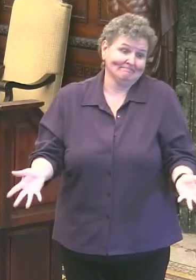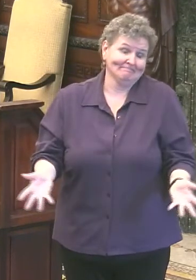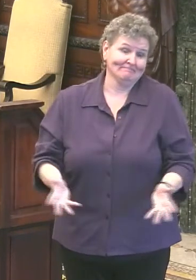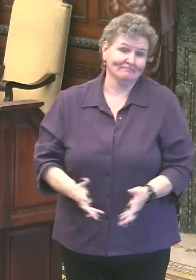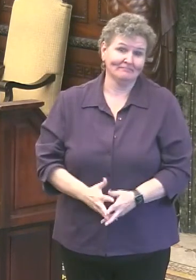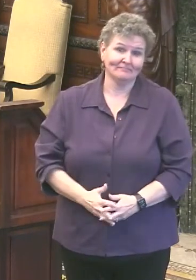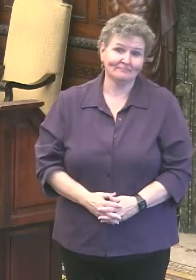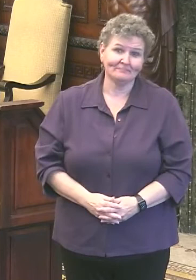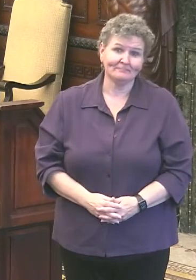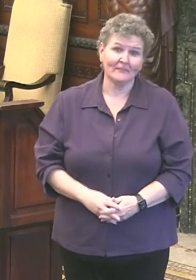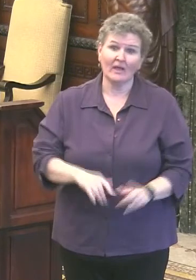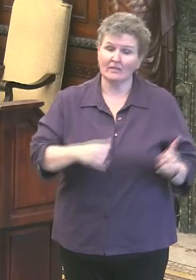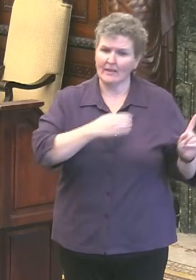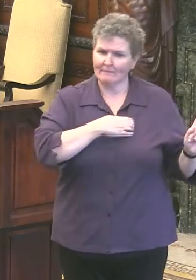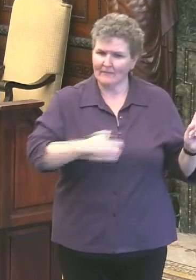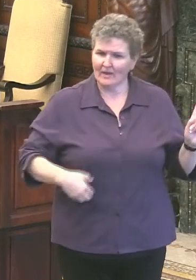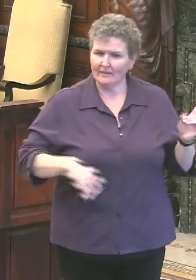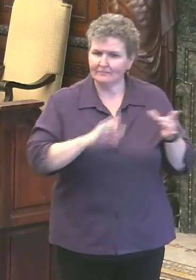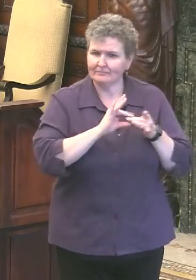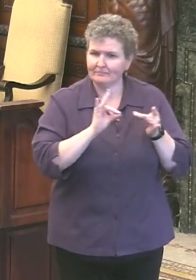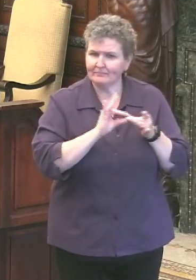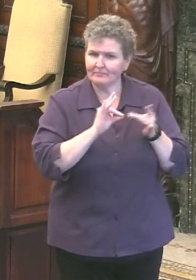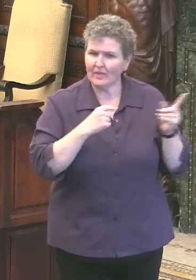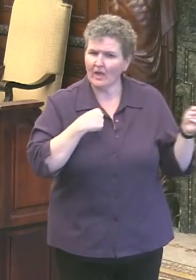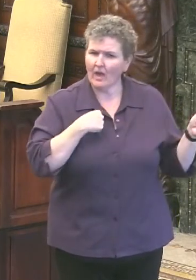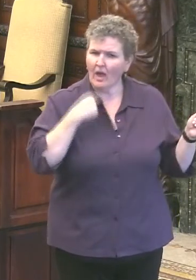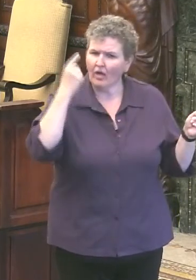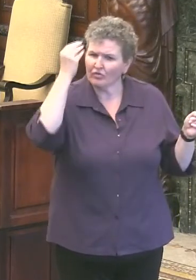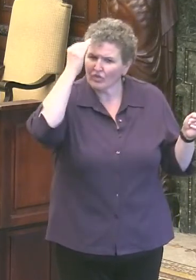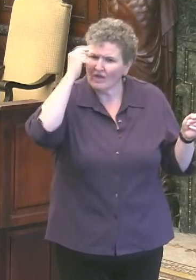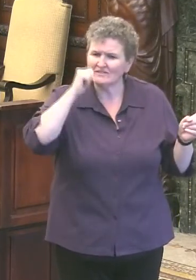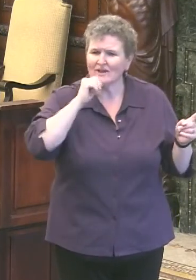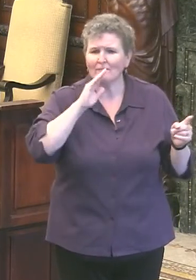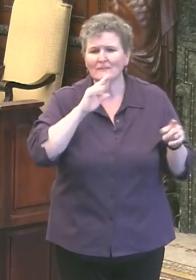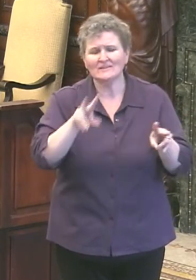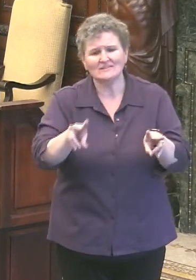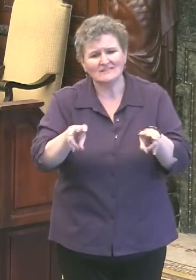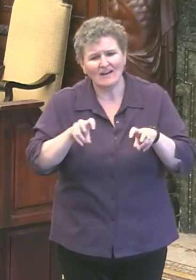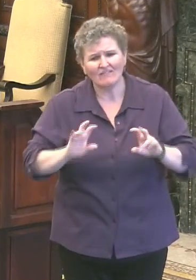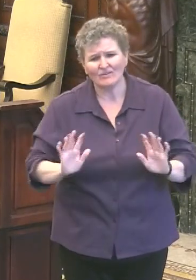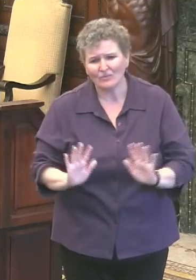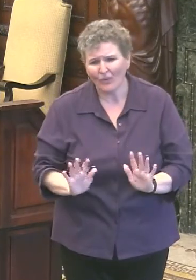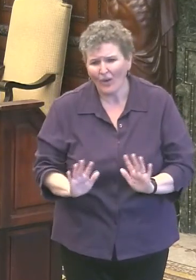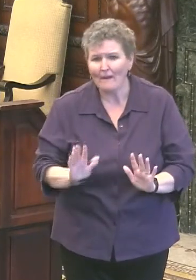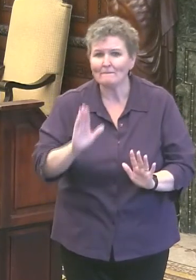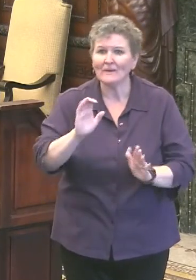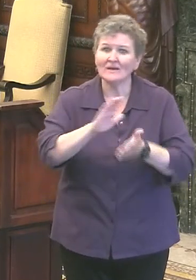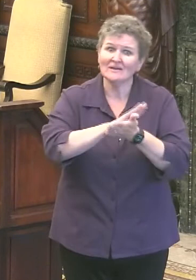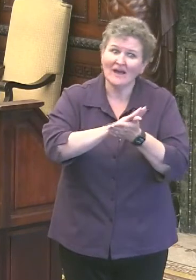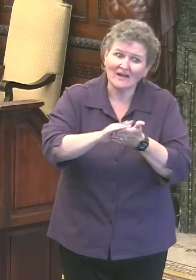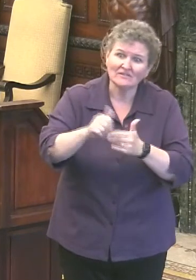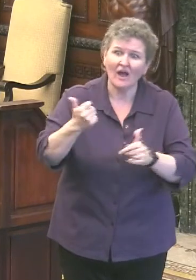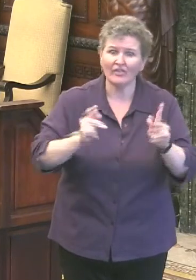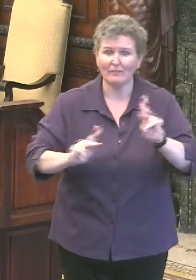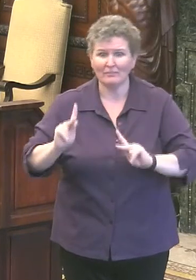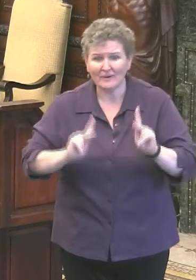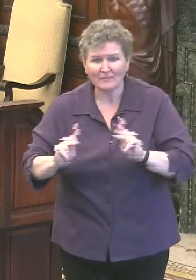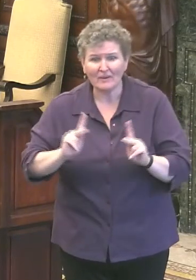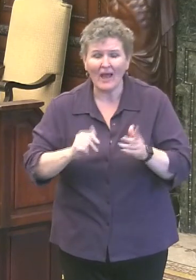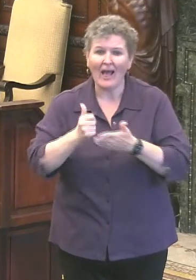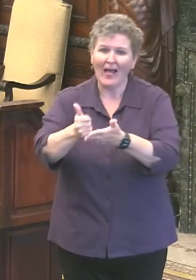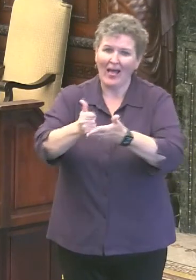would be thoughtful, be unselfish, be kind to each other, and help us get some gun control in this country so